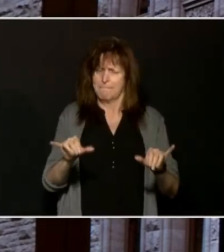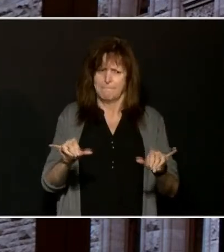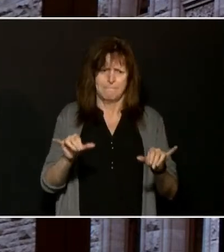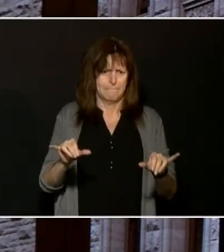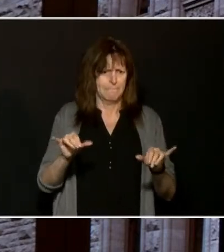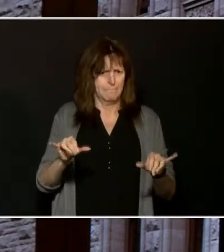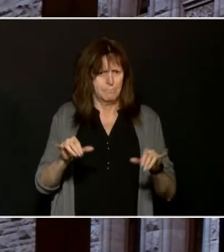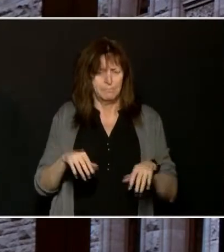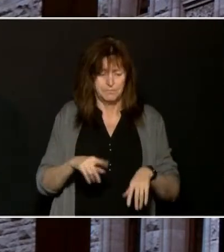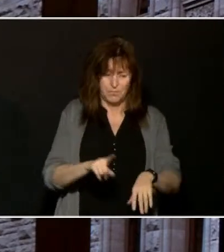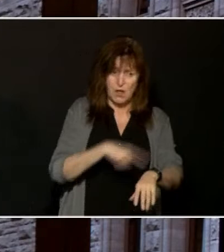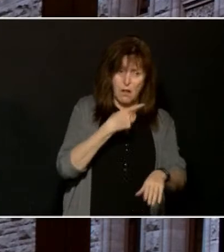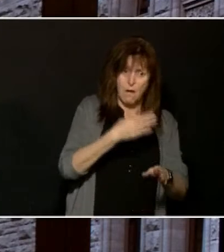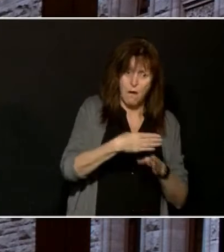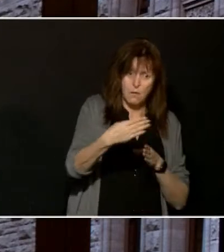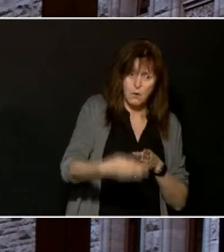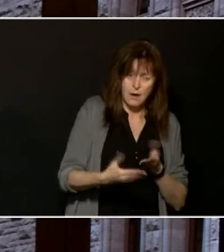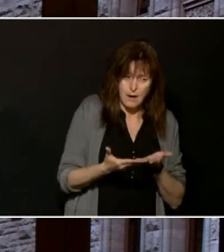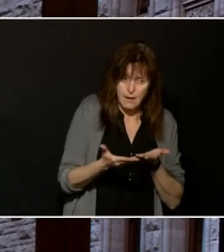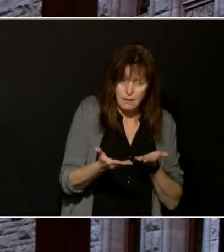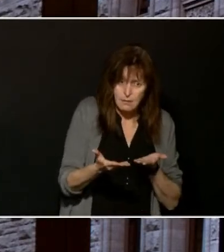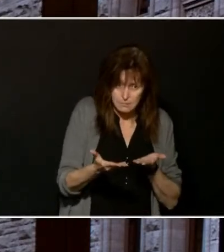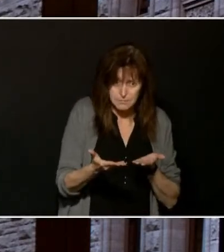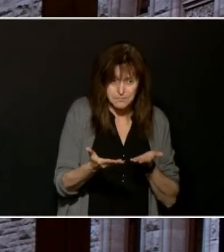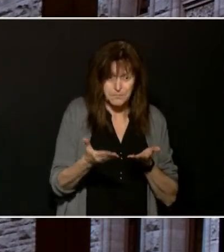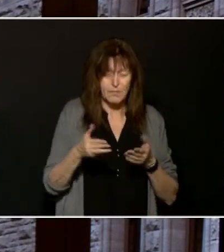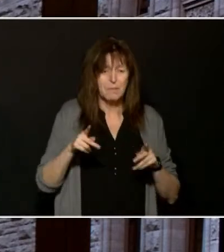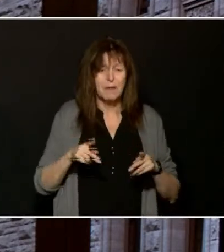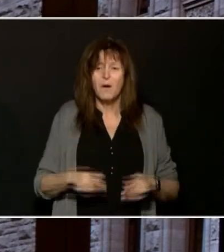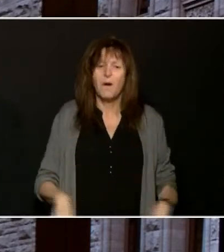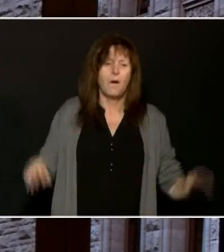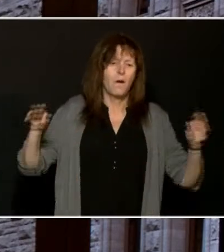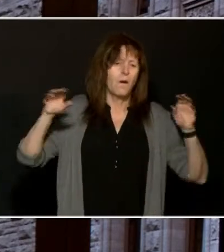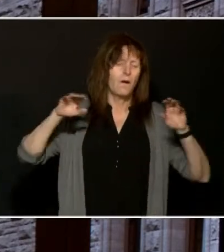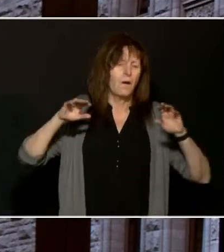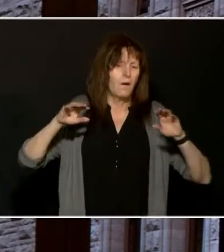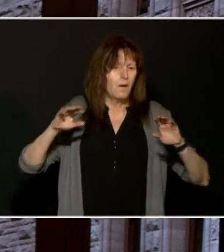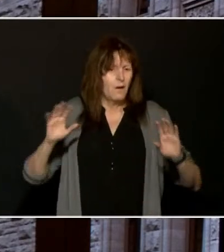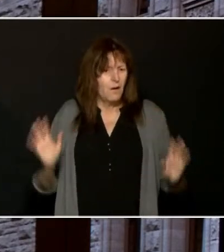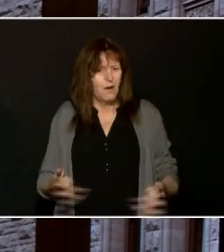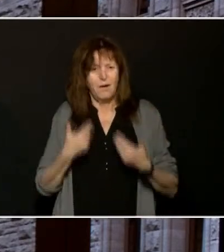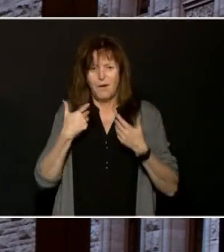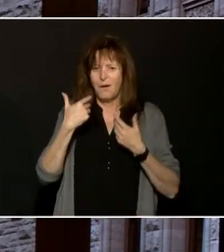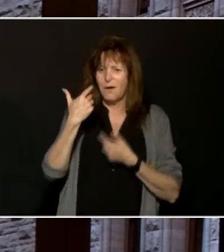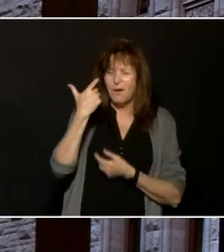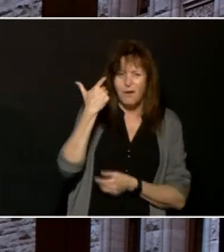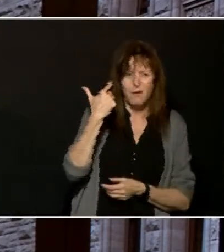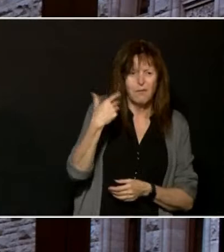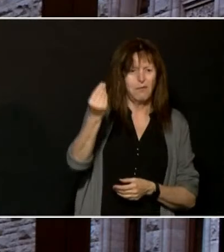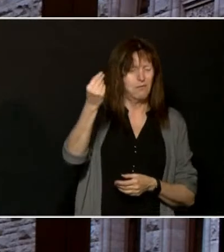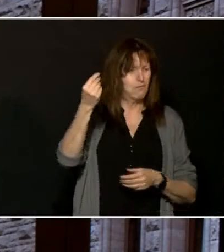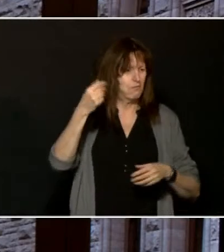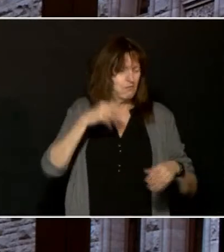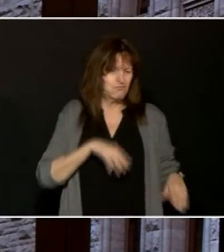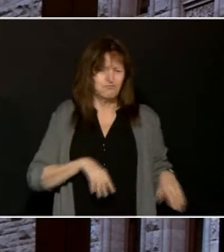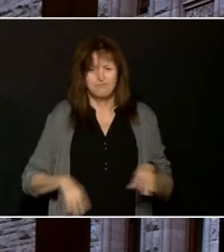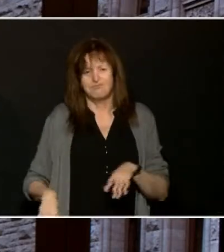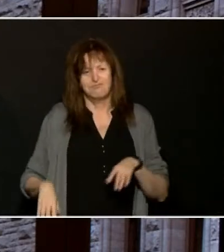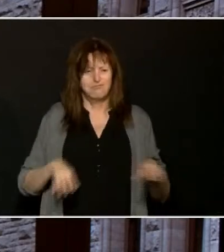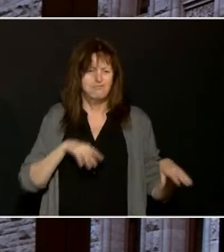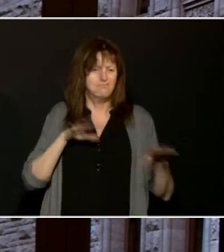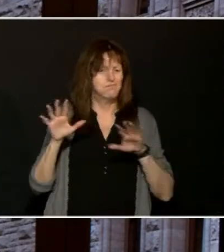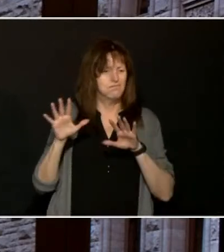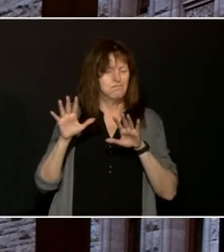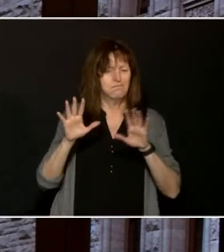weekends, it has been time for everybody to sort of let down their guard and get a little more casual, I should say. And we've seen then a